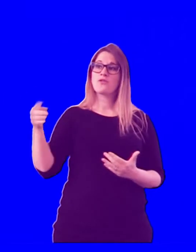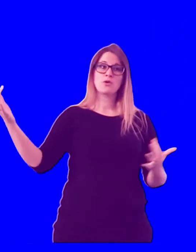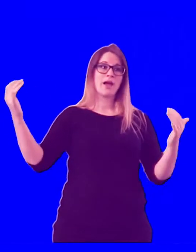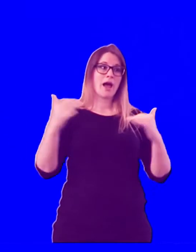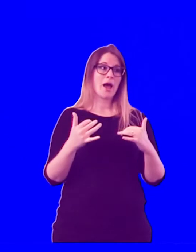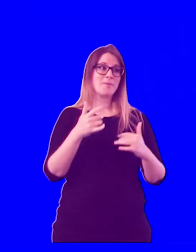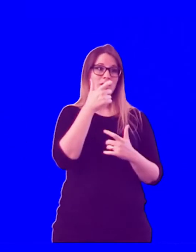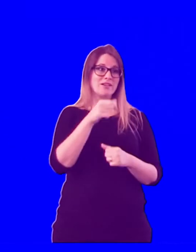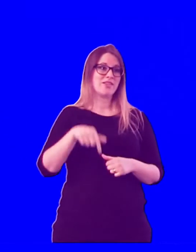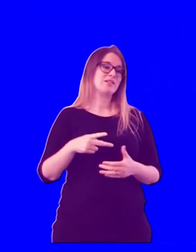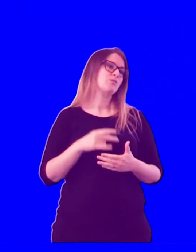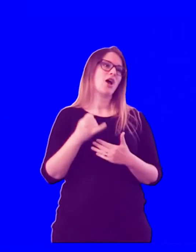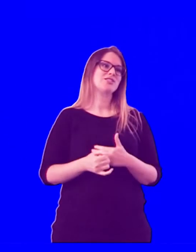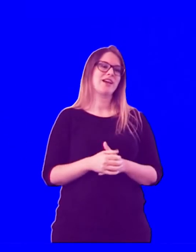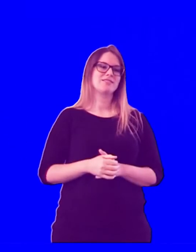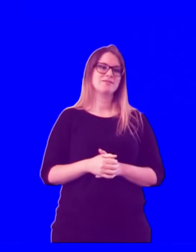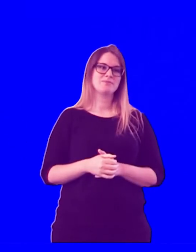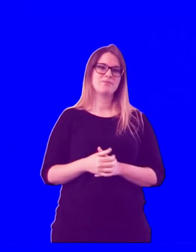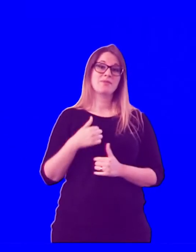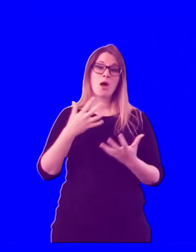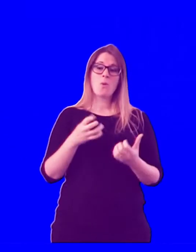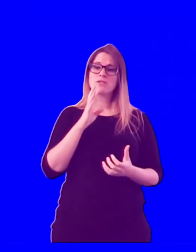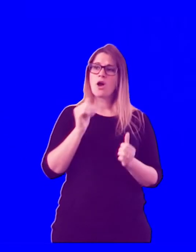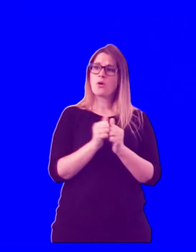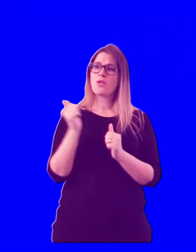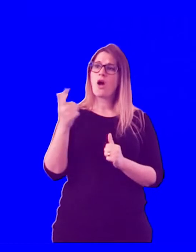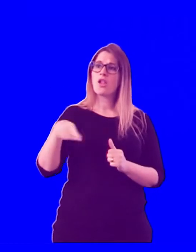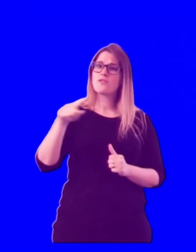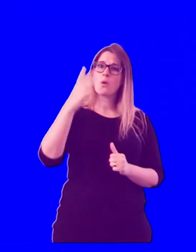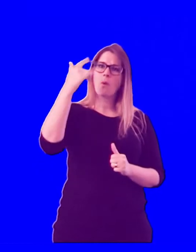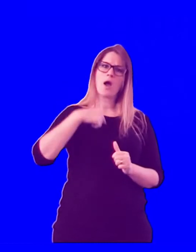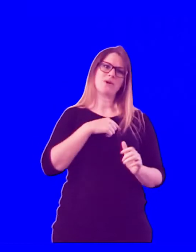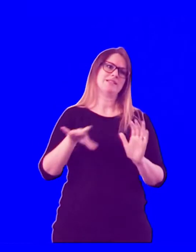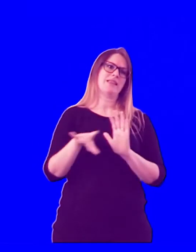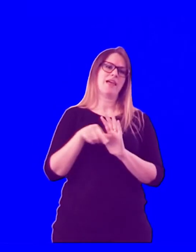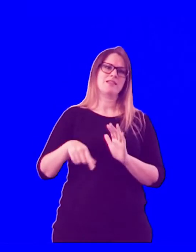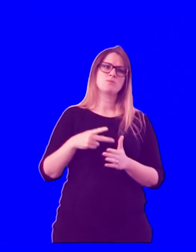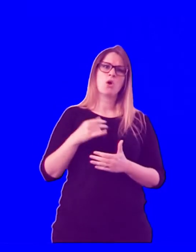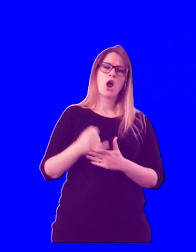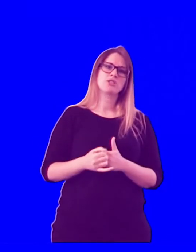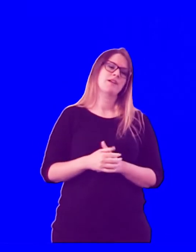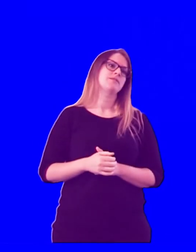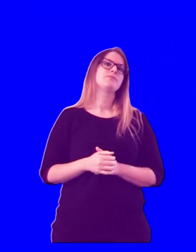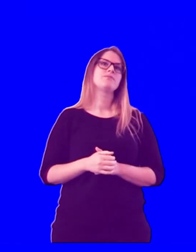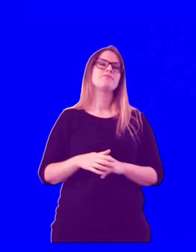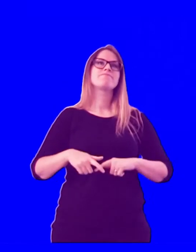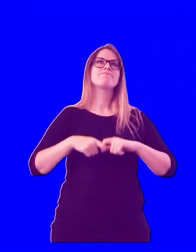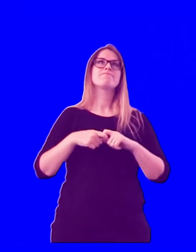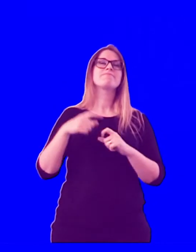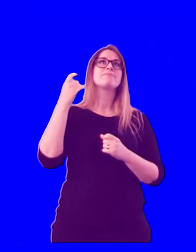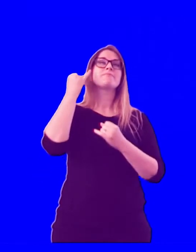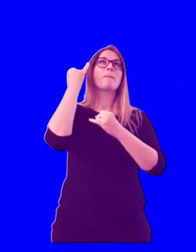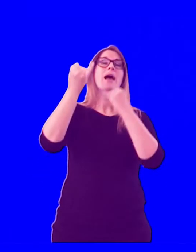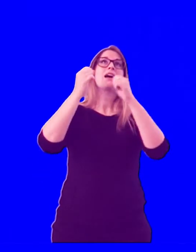taking interest in our project. I'd like to talk to all of you about why we selected this project. Let's stop and